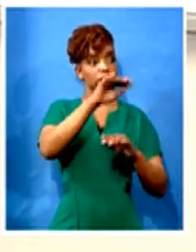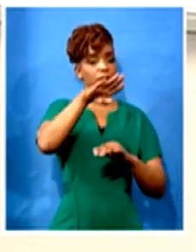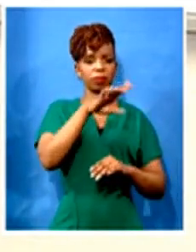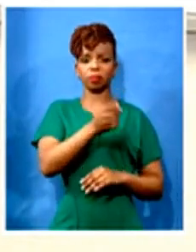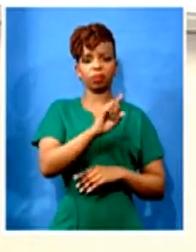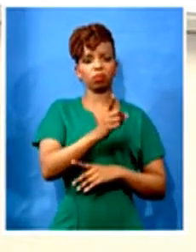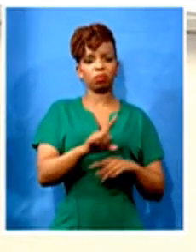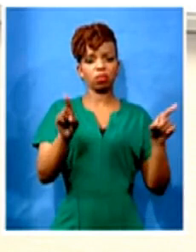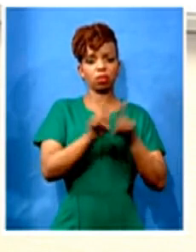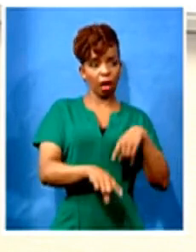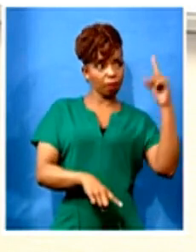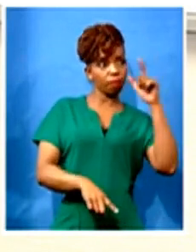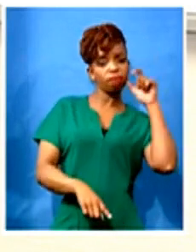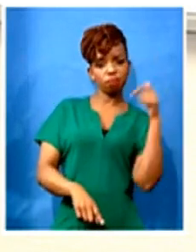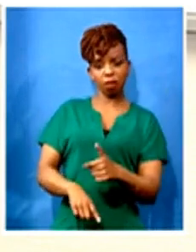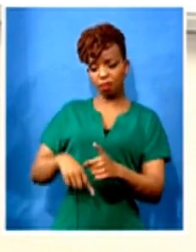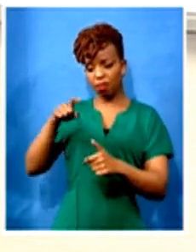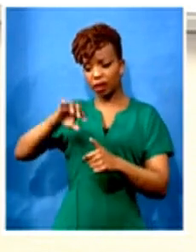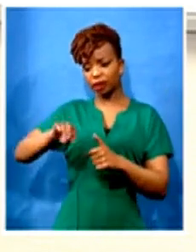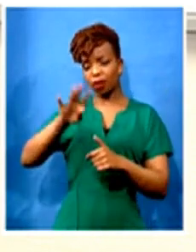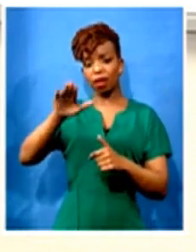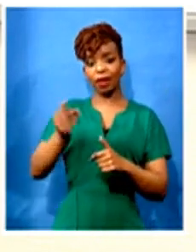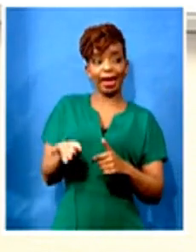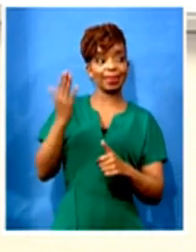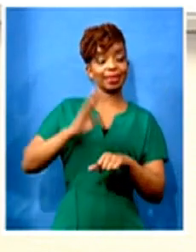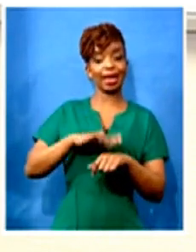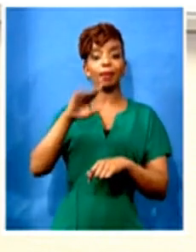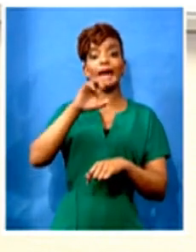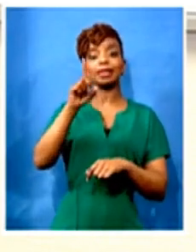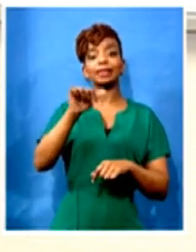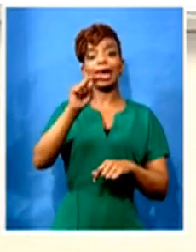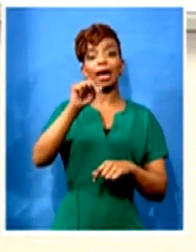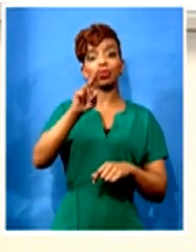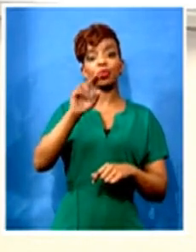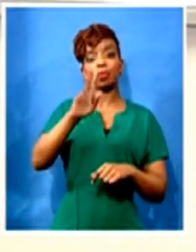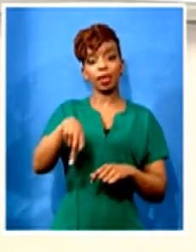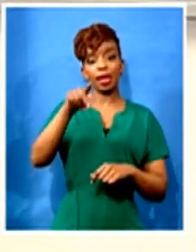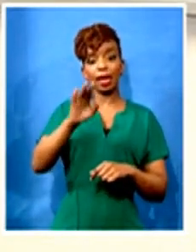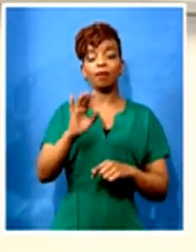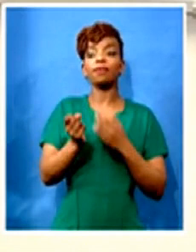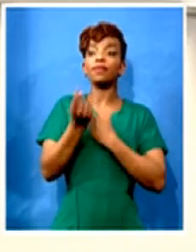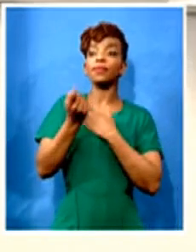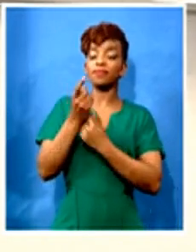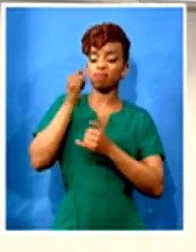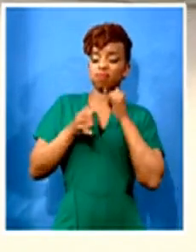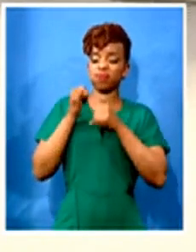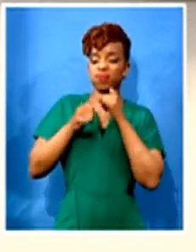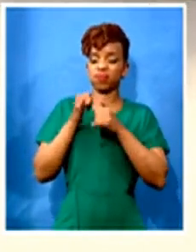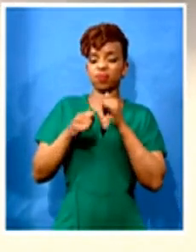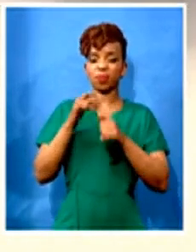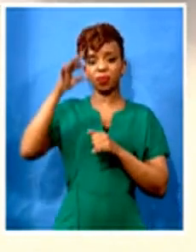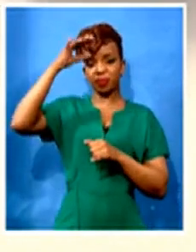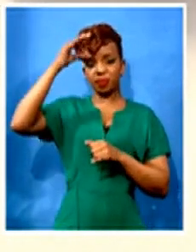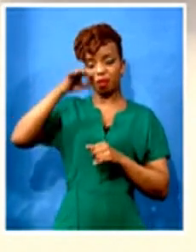actually then used to raise critical issues against the South African government then. Mr. Gardee, you've got an issue where the president of